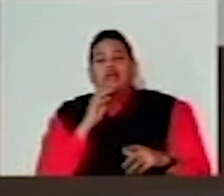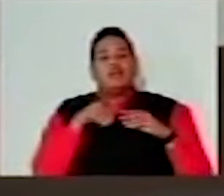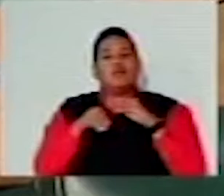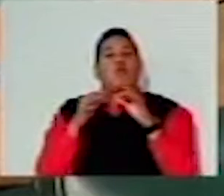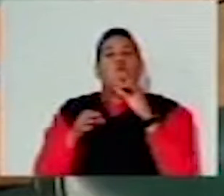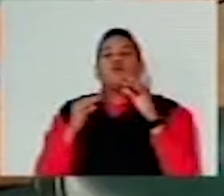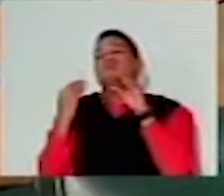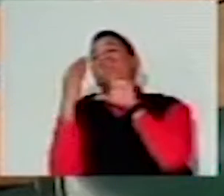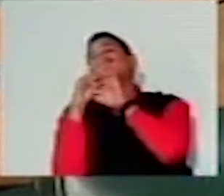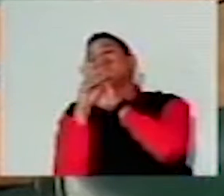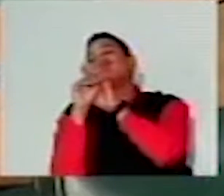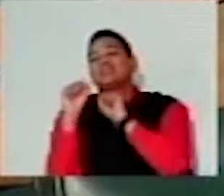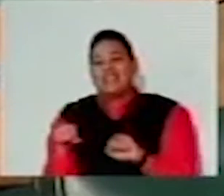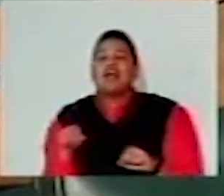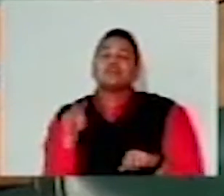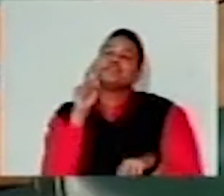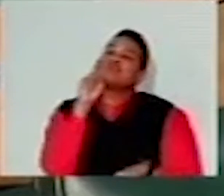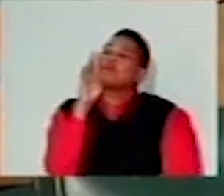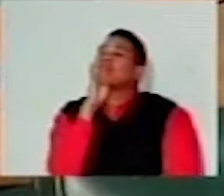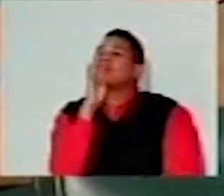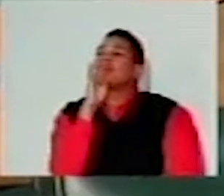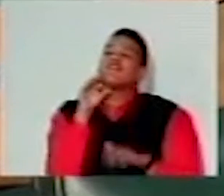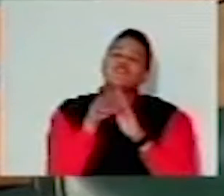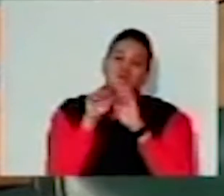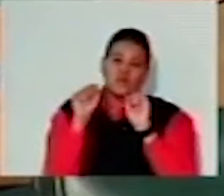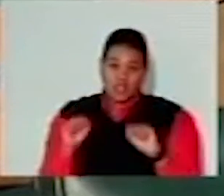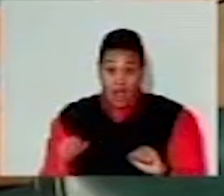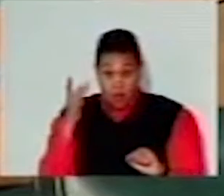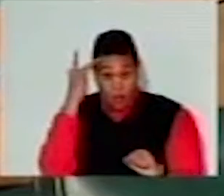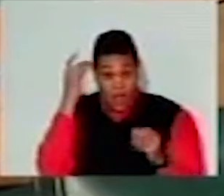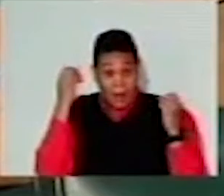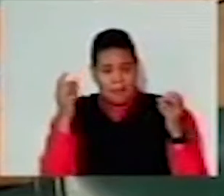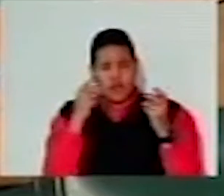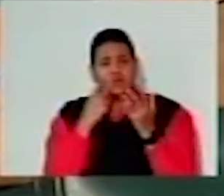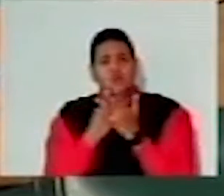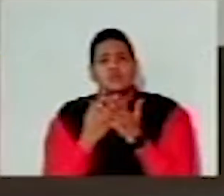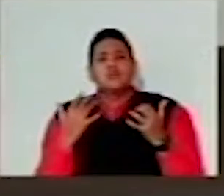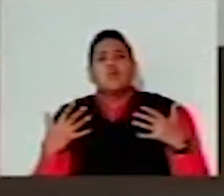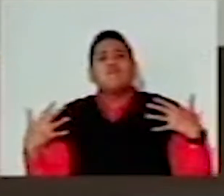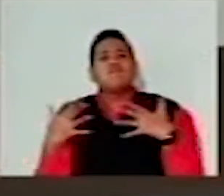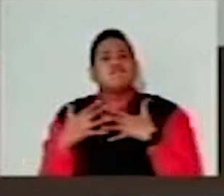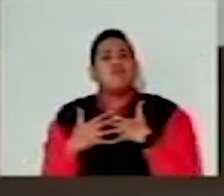an important amendment because many witnesses are very fearful.